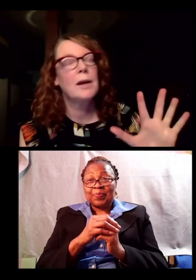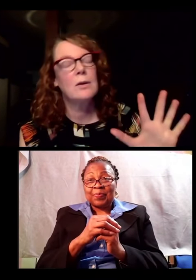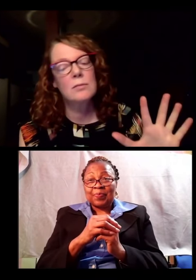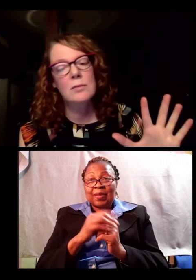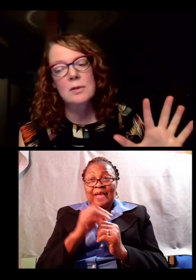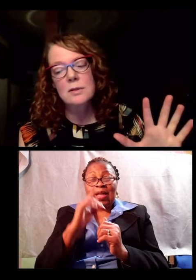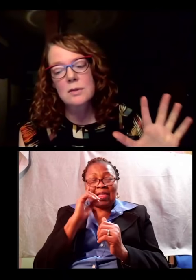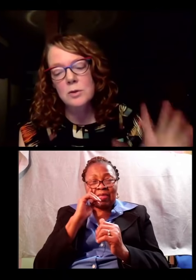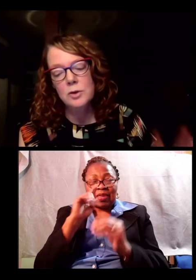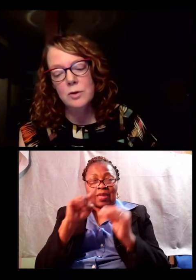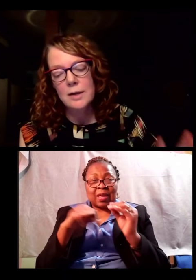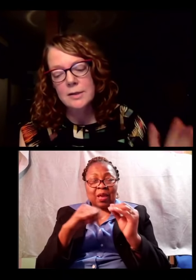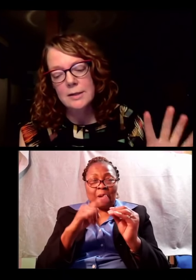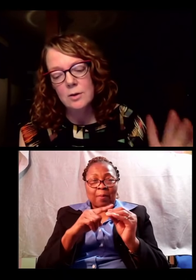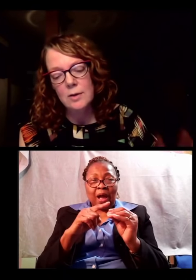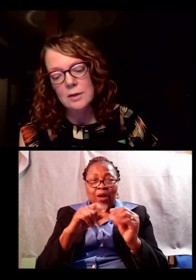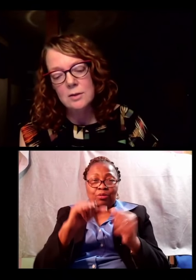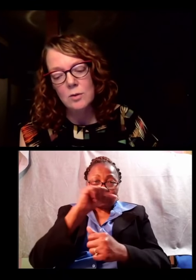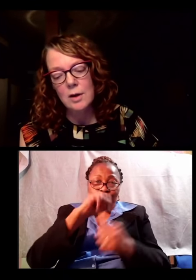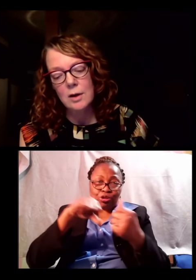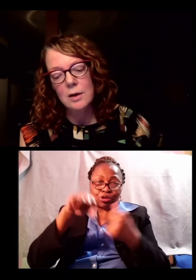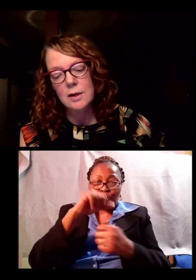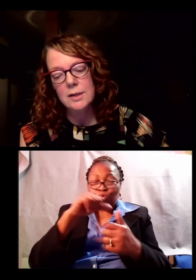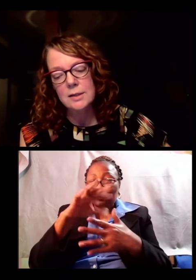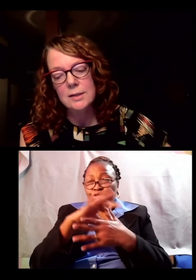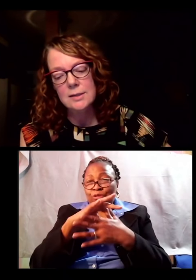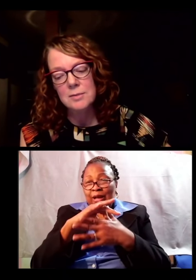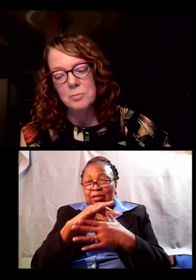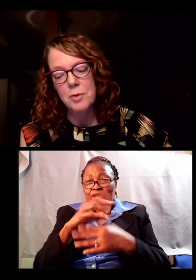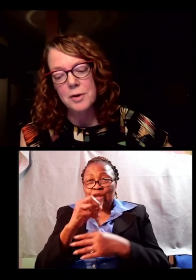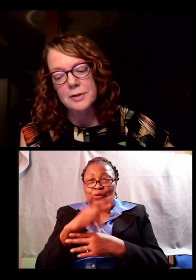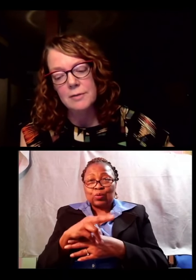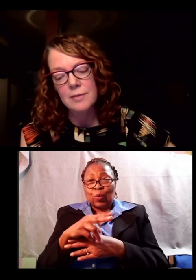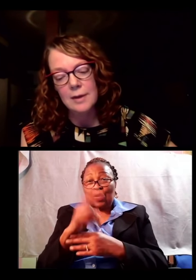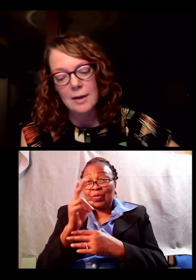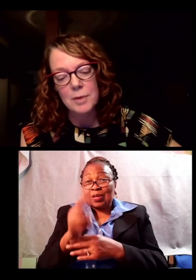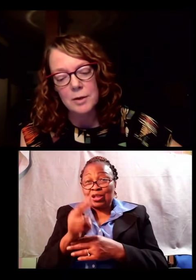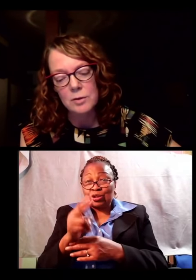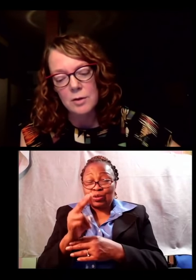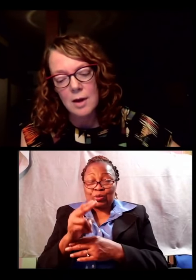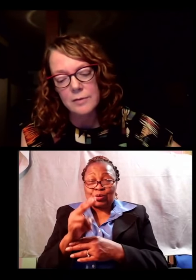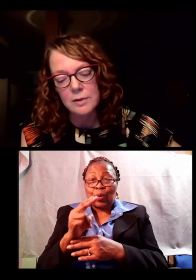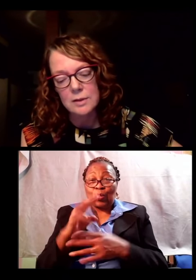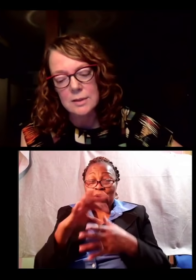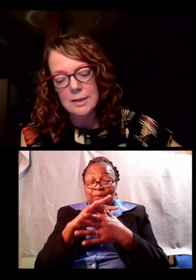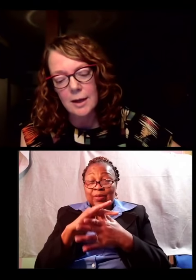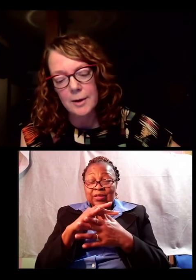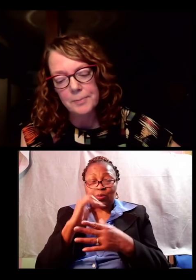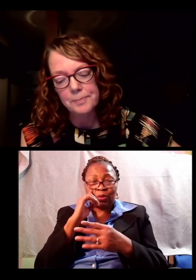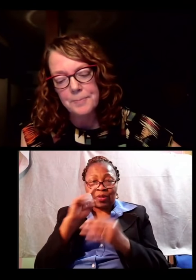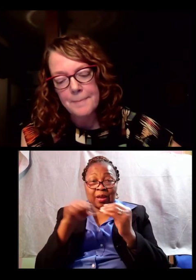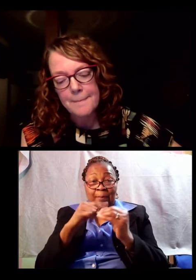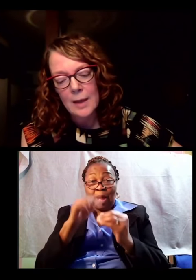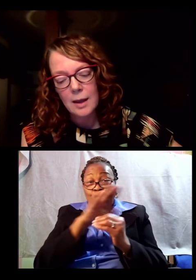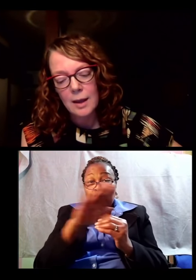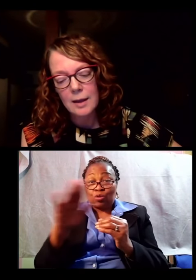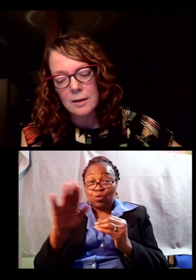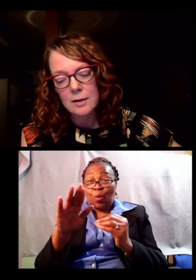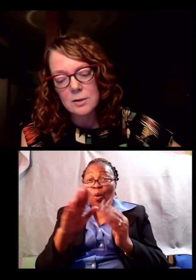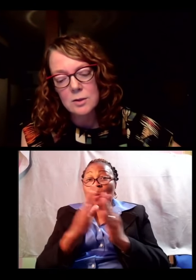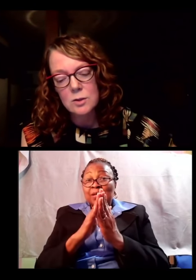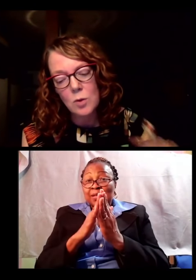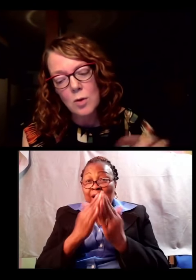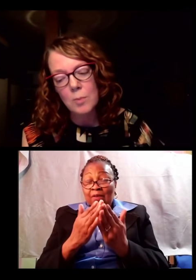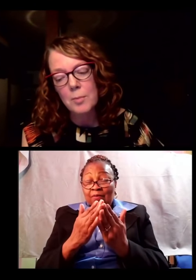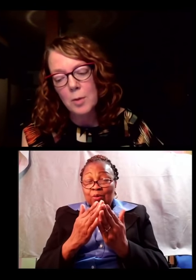Thinking about the social context or the historic context is important to thinking about your novels. And